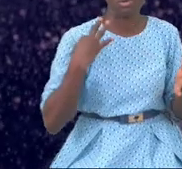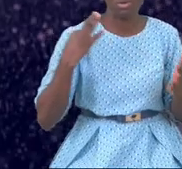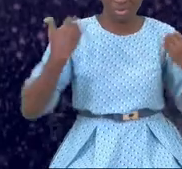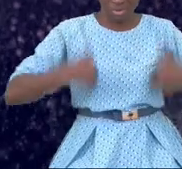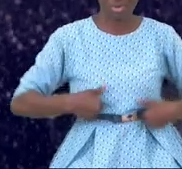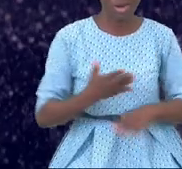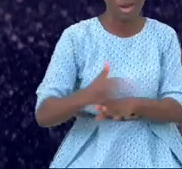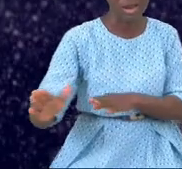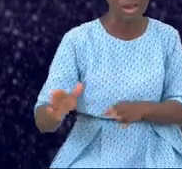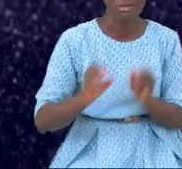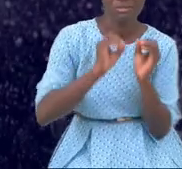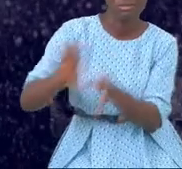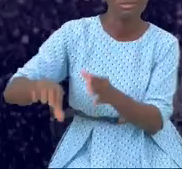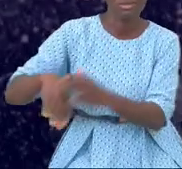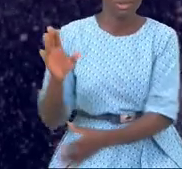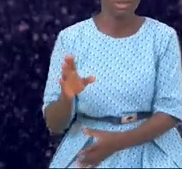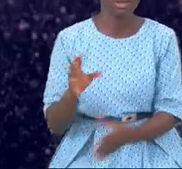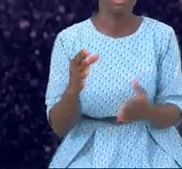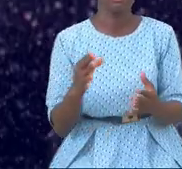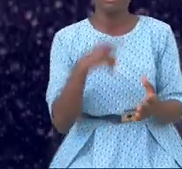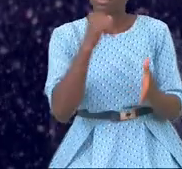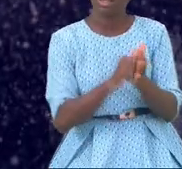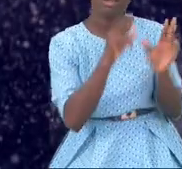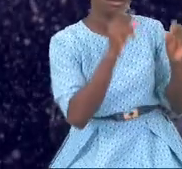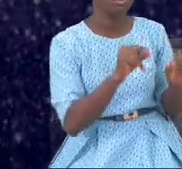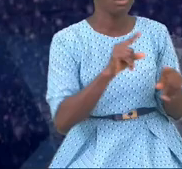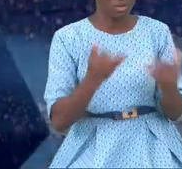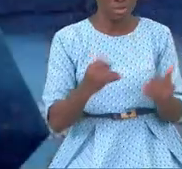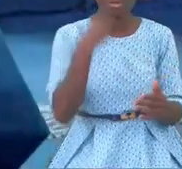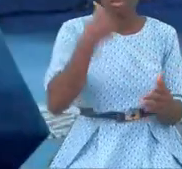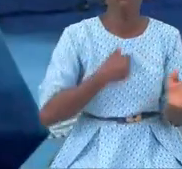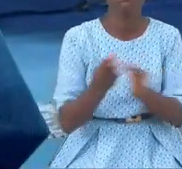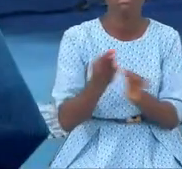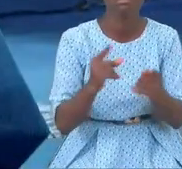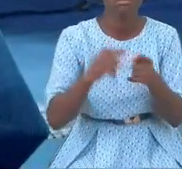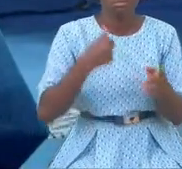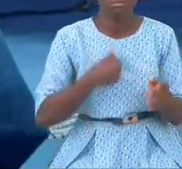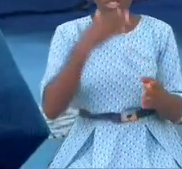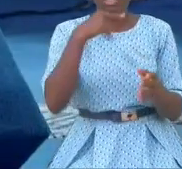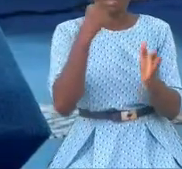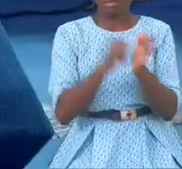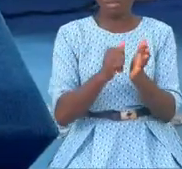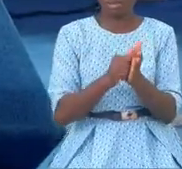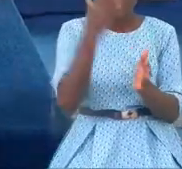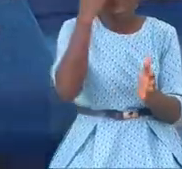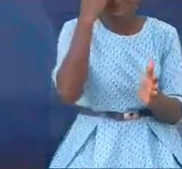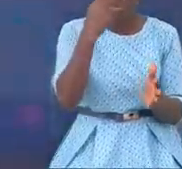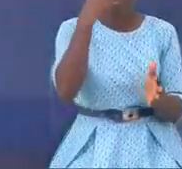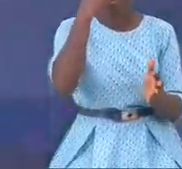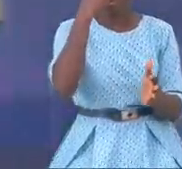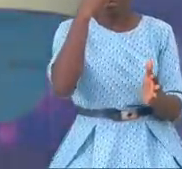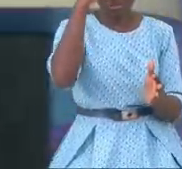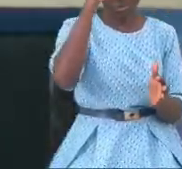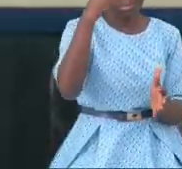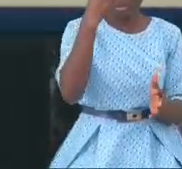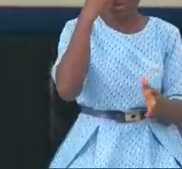dress they wear. Like, for example, now if you see a traffic man, there's something he wears when he stands on the road and the car is